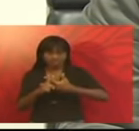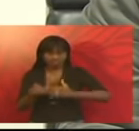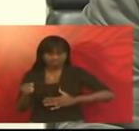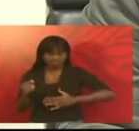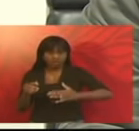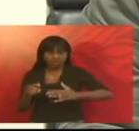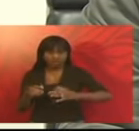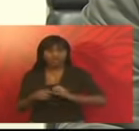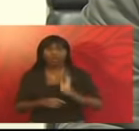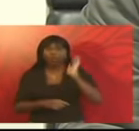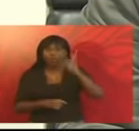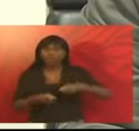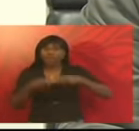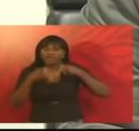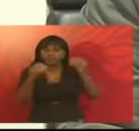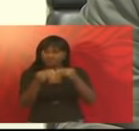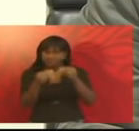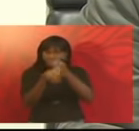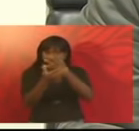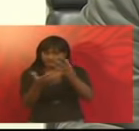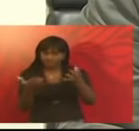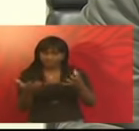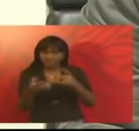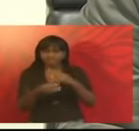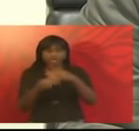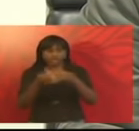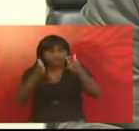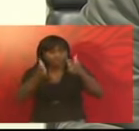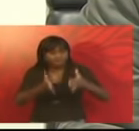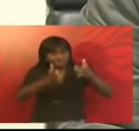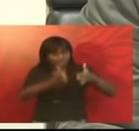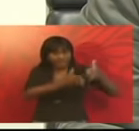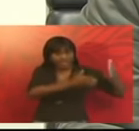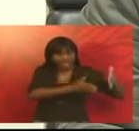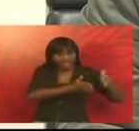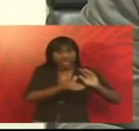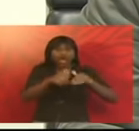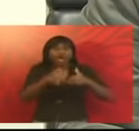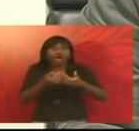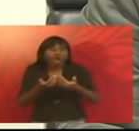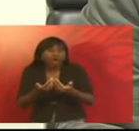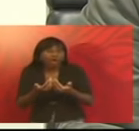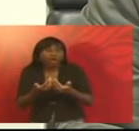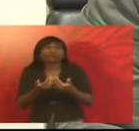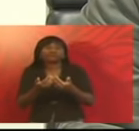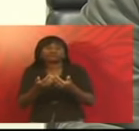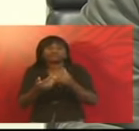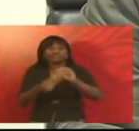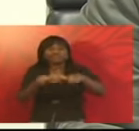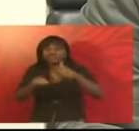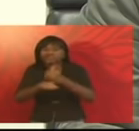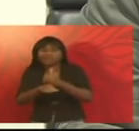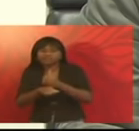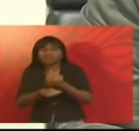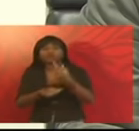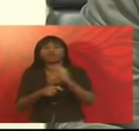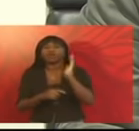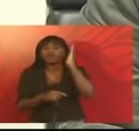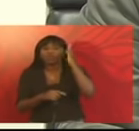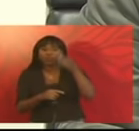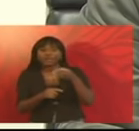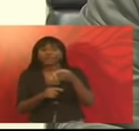details on the rule out, the communication plan, the way in which this will be executed will be brought to